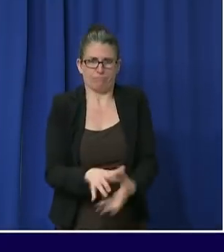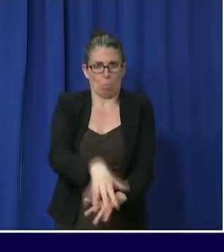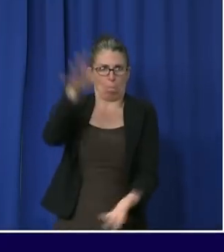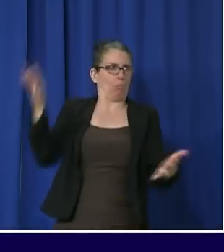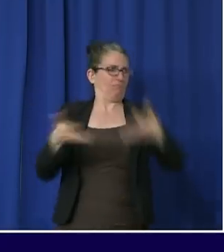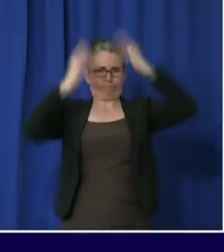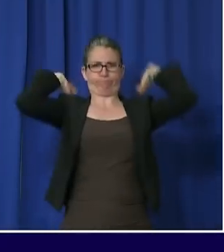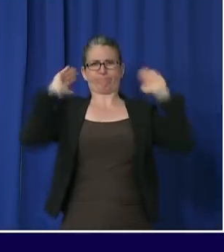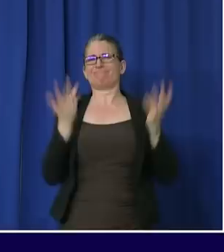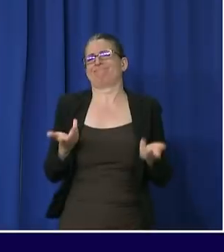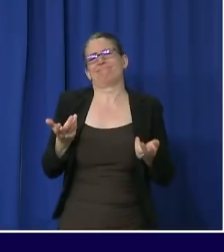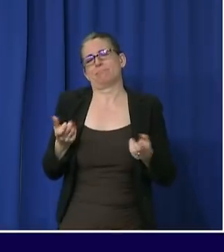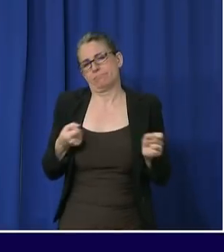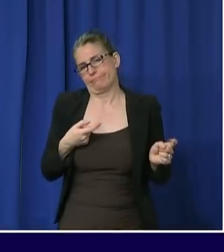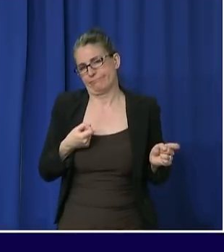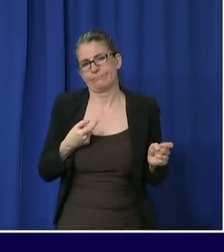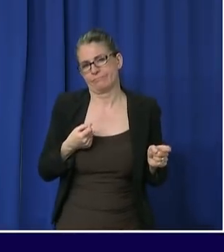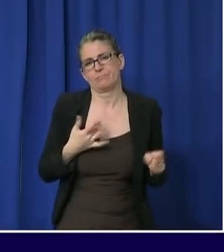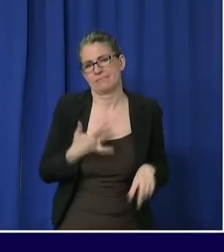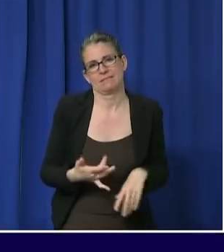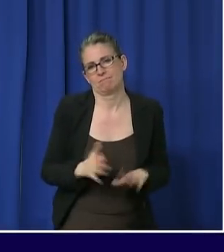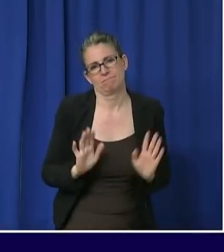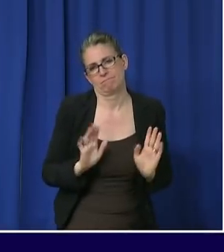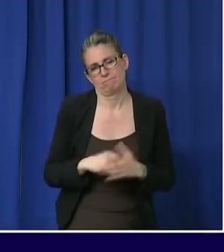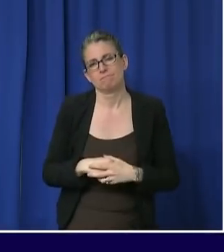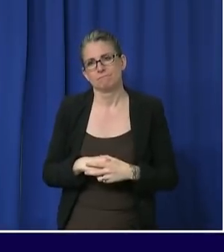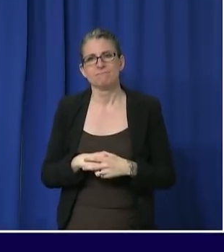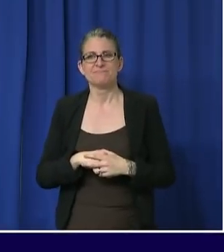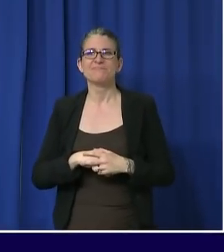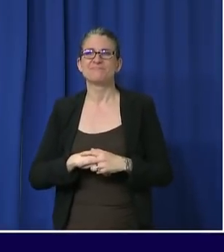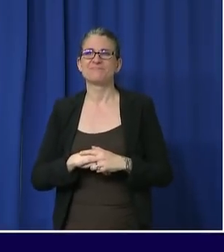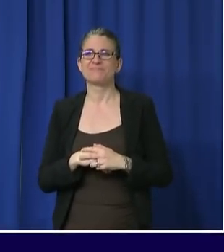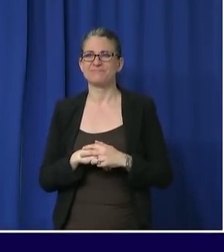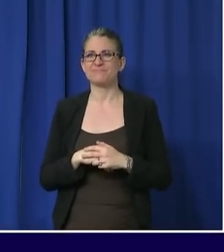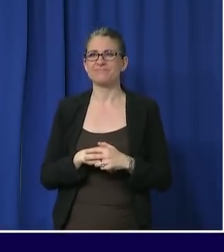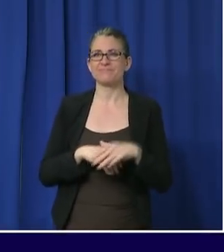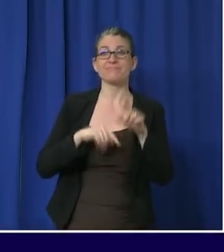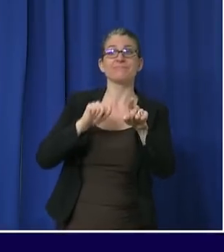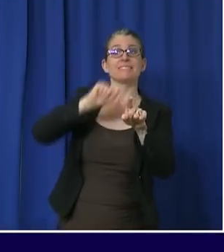you. You bet. I'm going to turn next to TJ Tremble over at ABC 7.